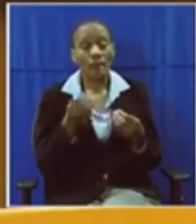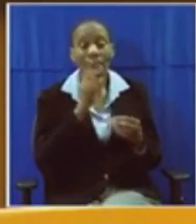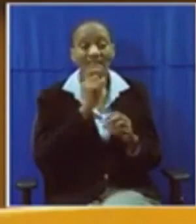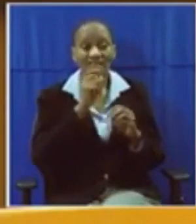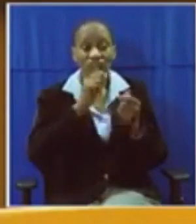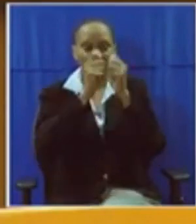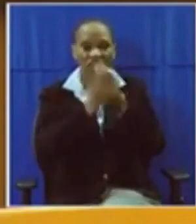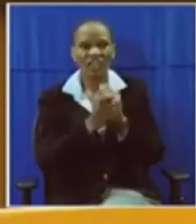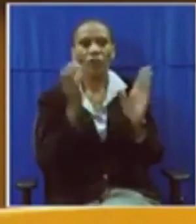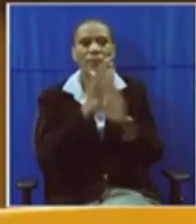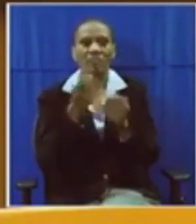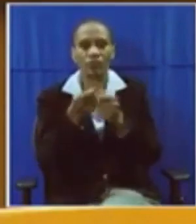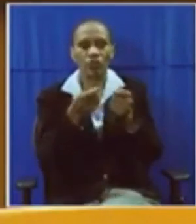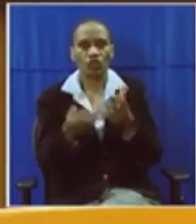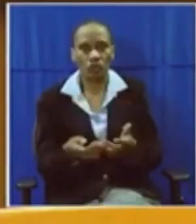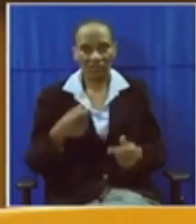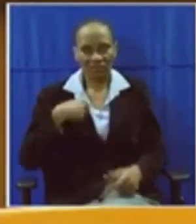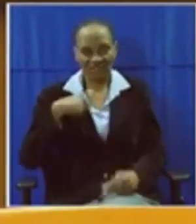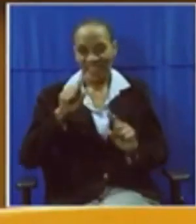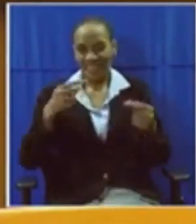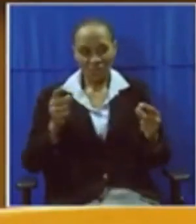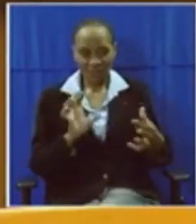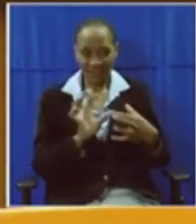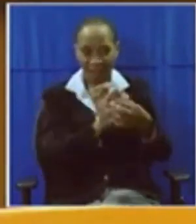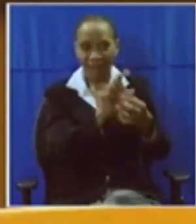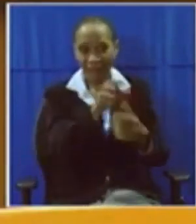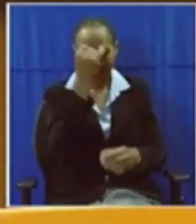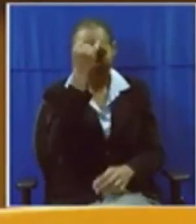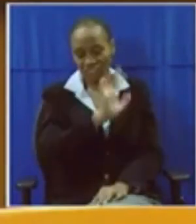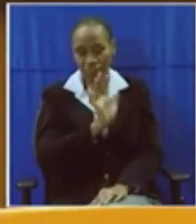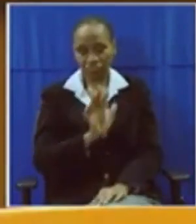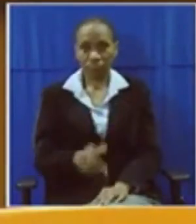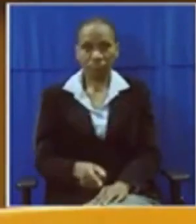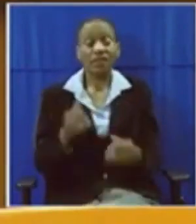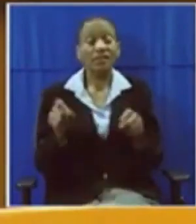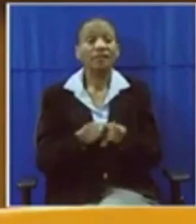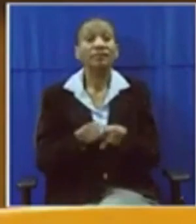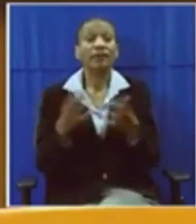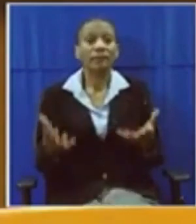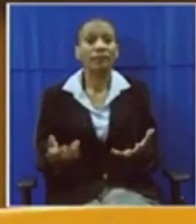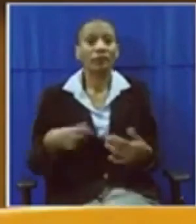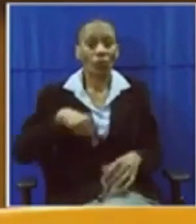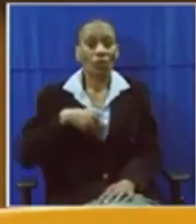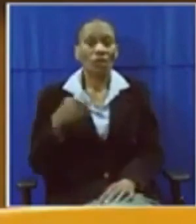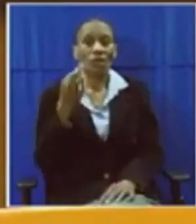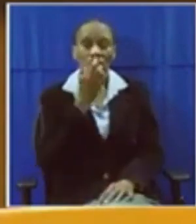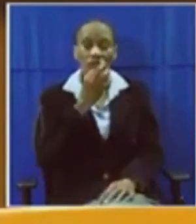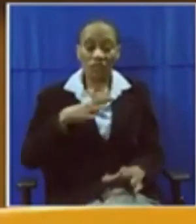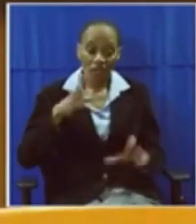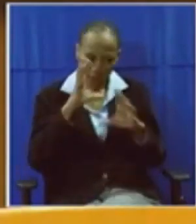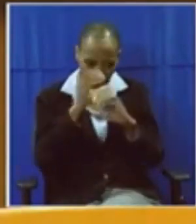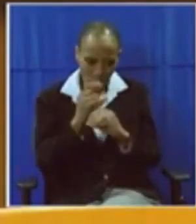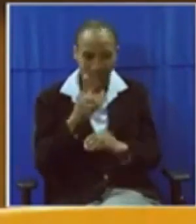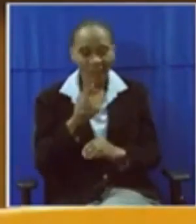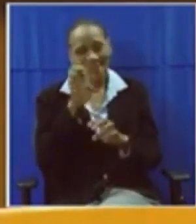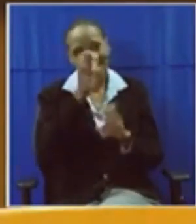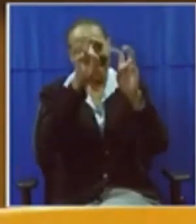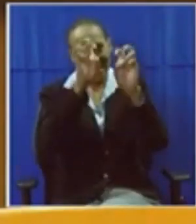privatization. And that is why we cannot associate ourselves with it. For purposes of this declaration, we pay special focus on